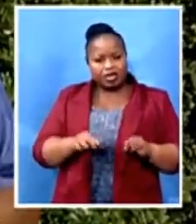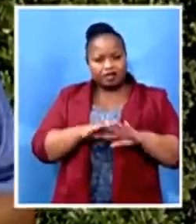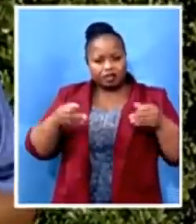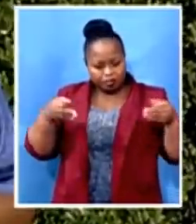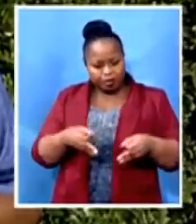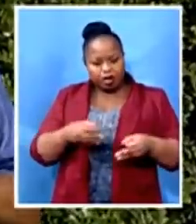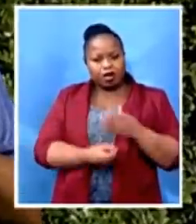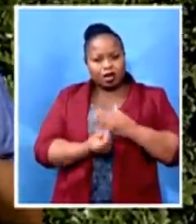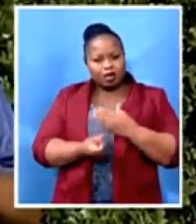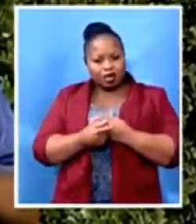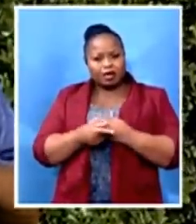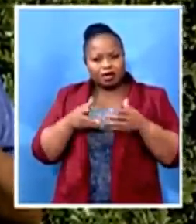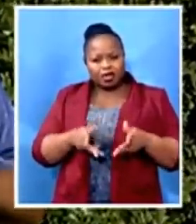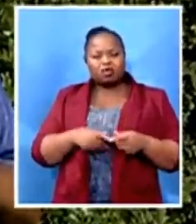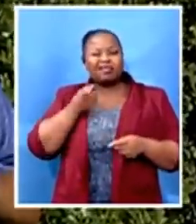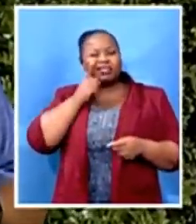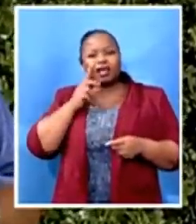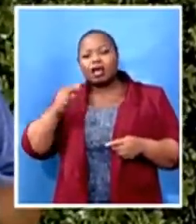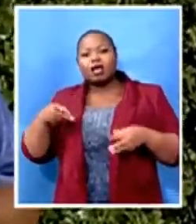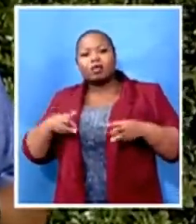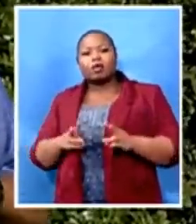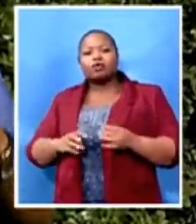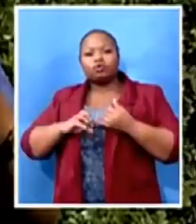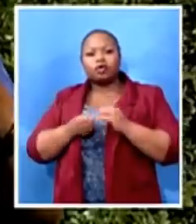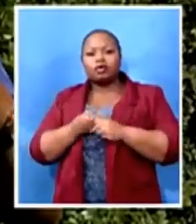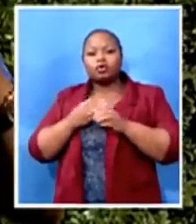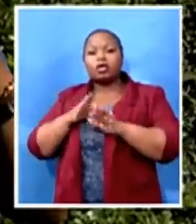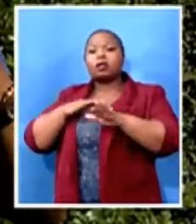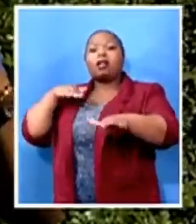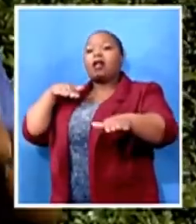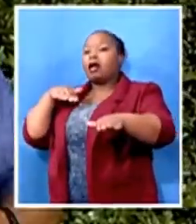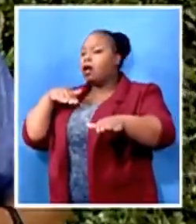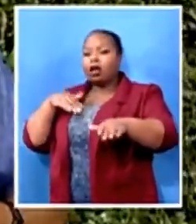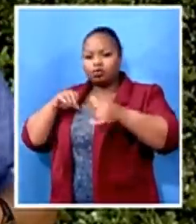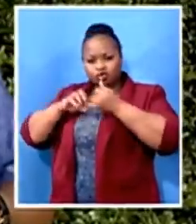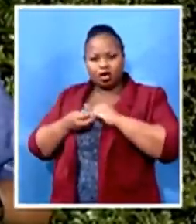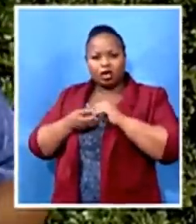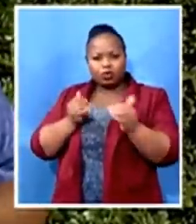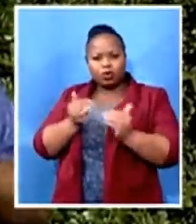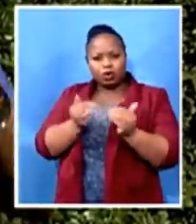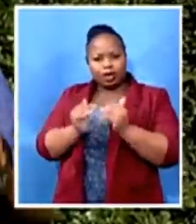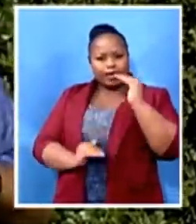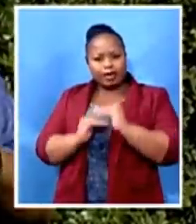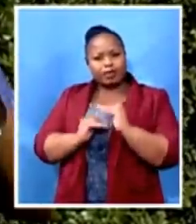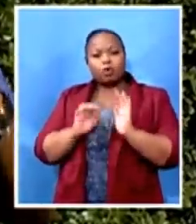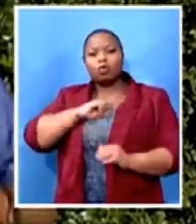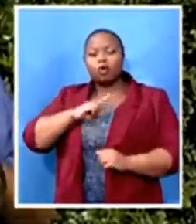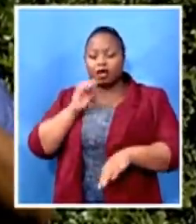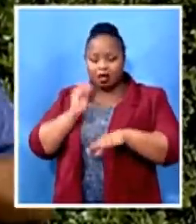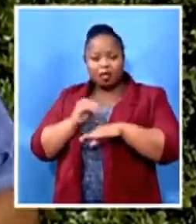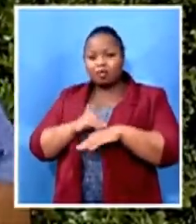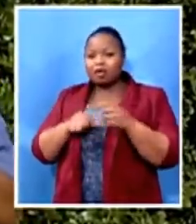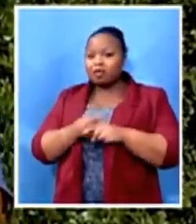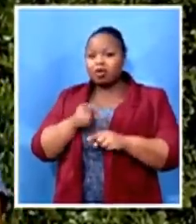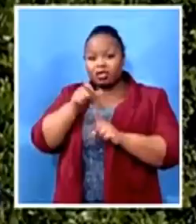ways to cut the traffic, because the major problem we have is not necessarily on the deceased, the bodies, it's on those